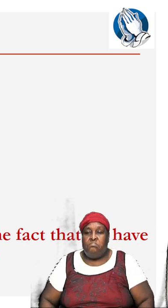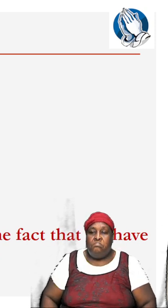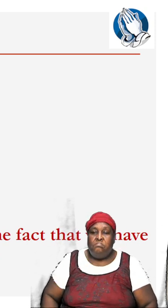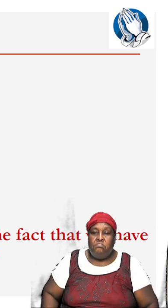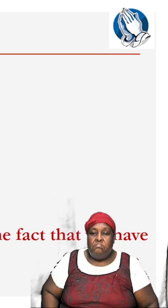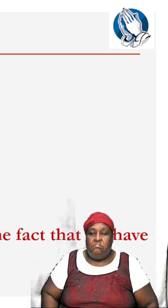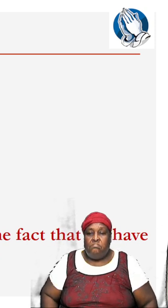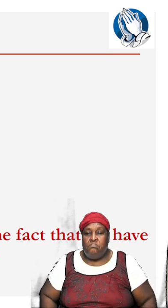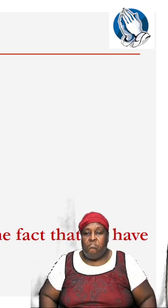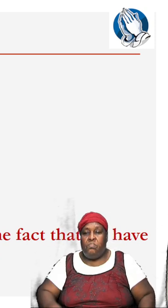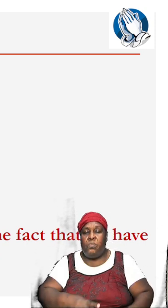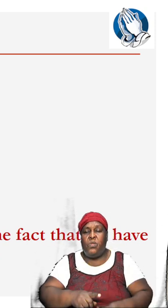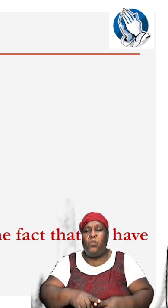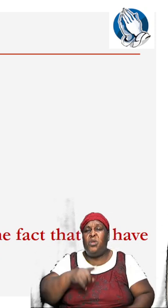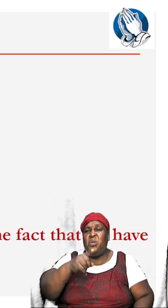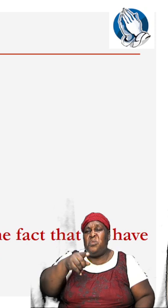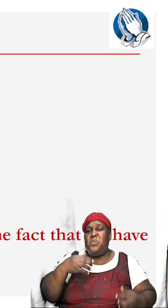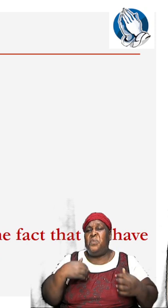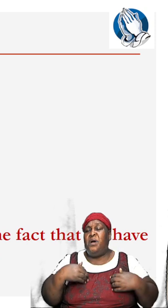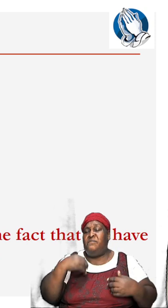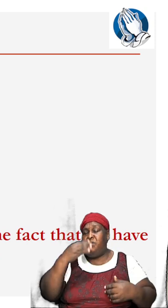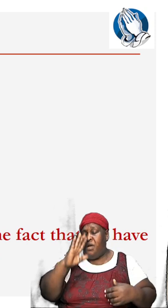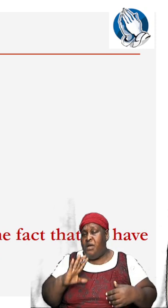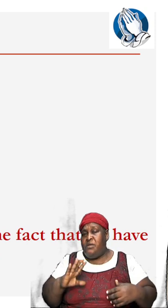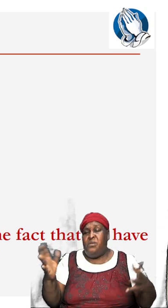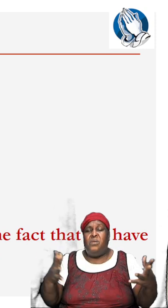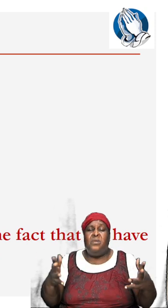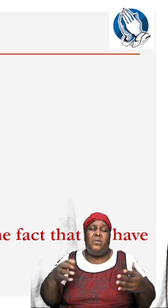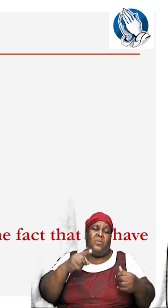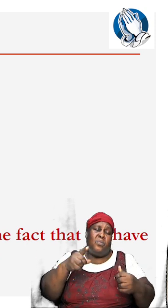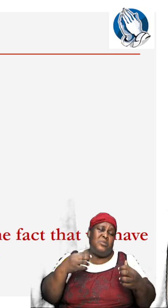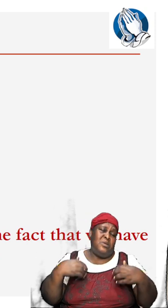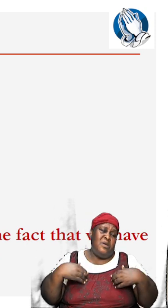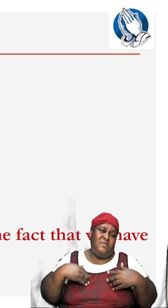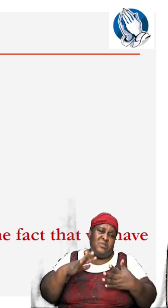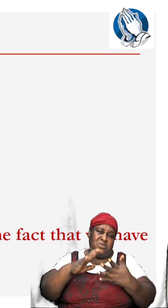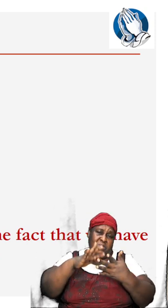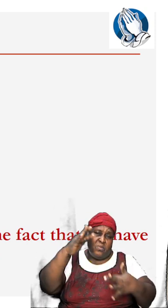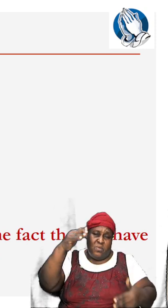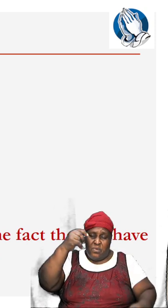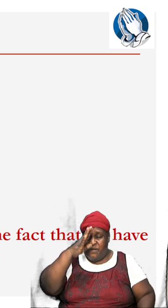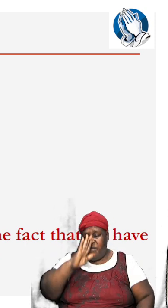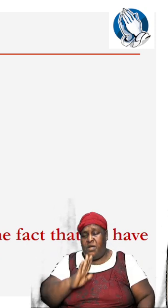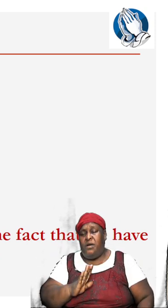When you have God, what you have is the glory of God.